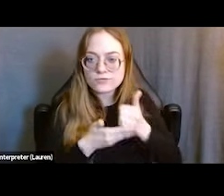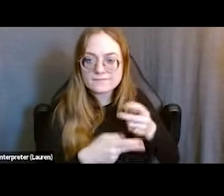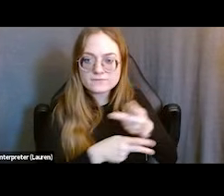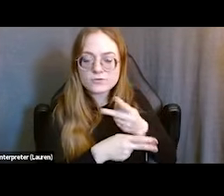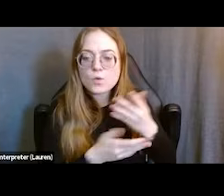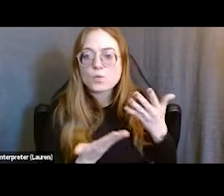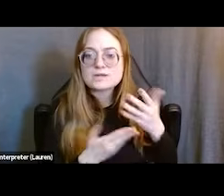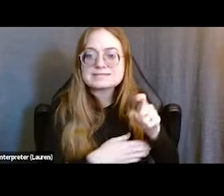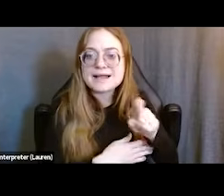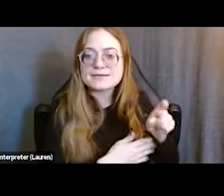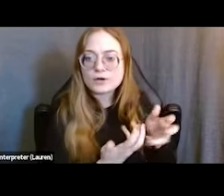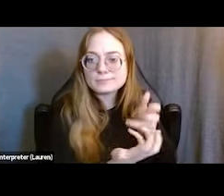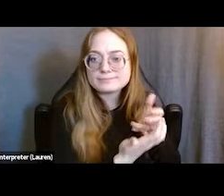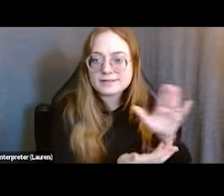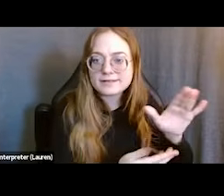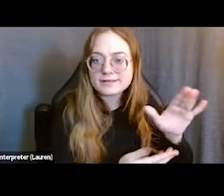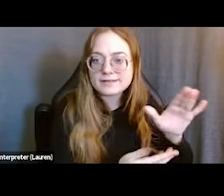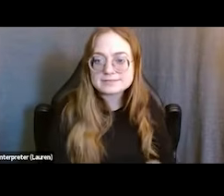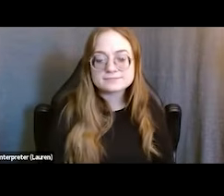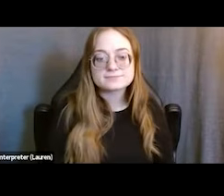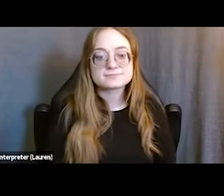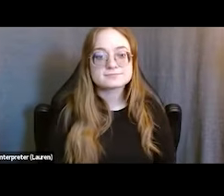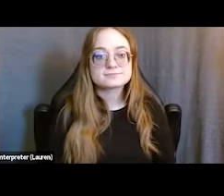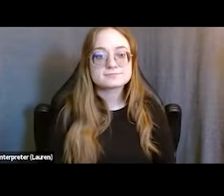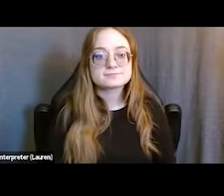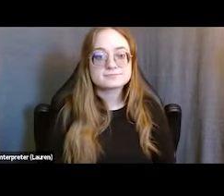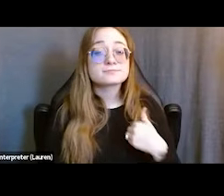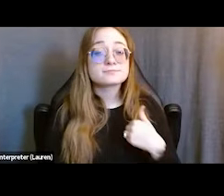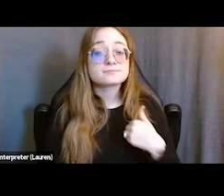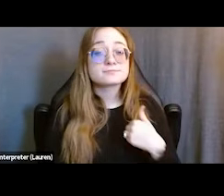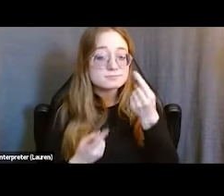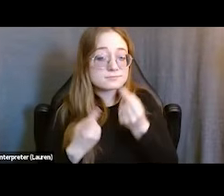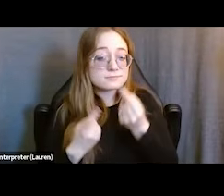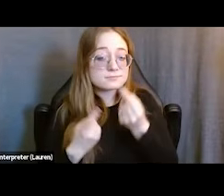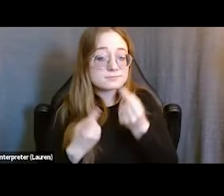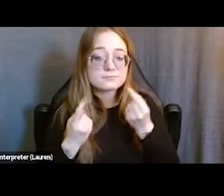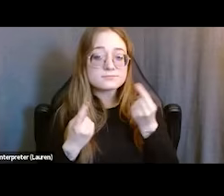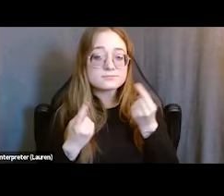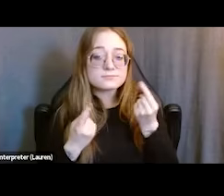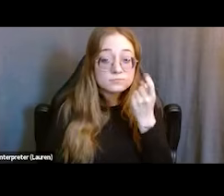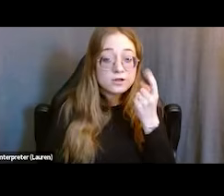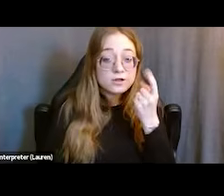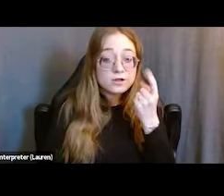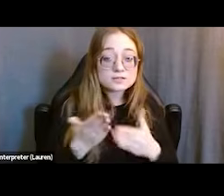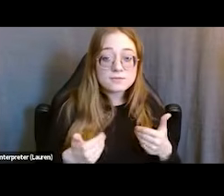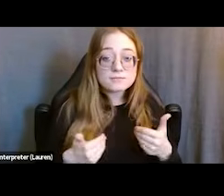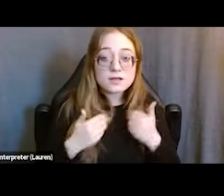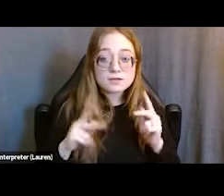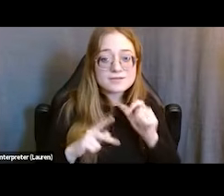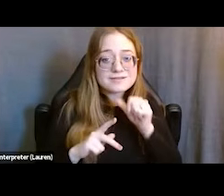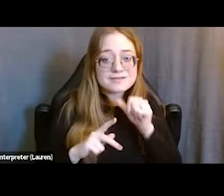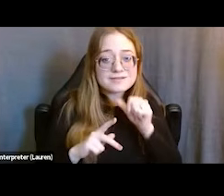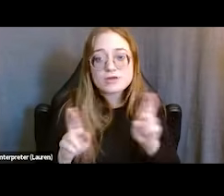next to meet the young person's need. It does take into consideration the understanding that some young people are not ready for